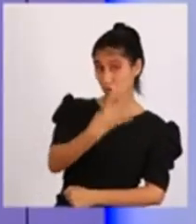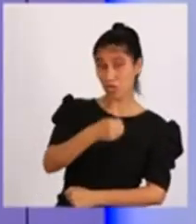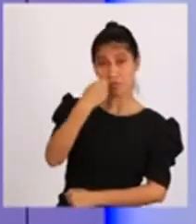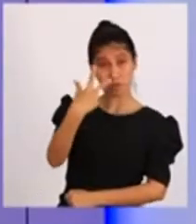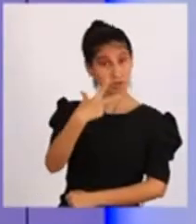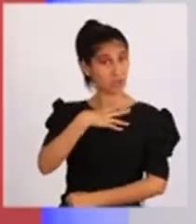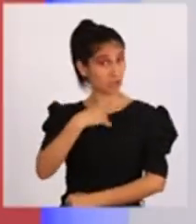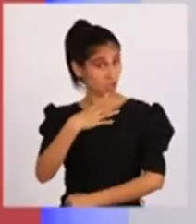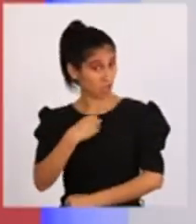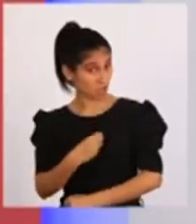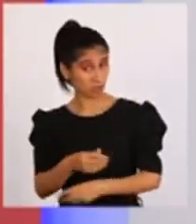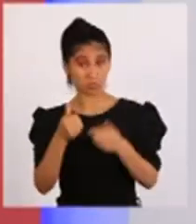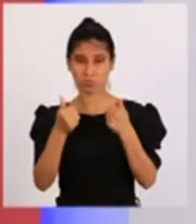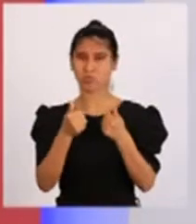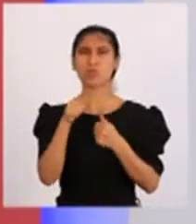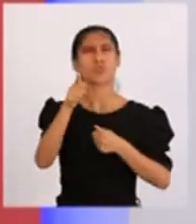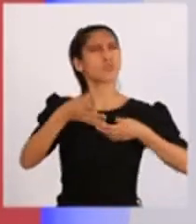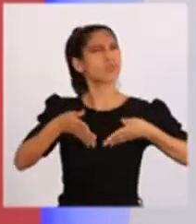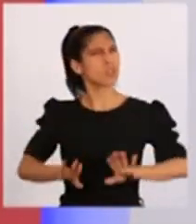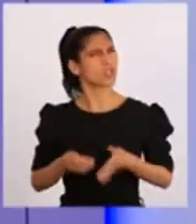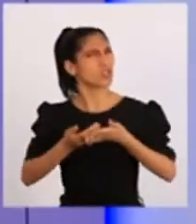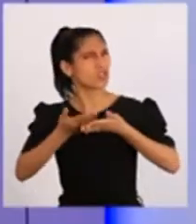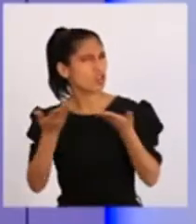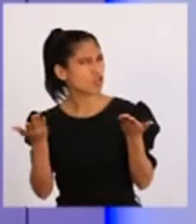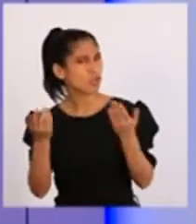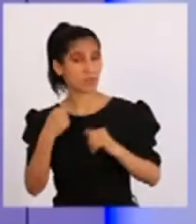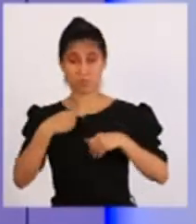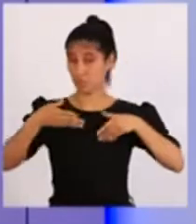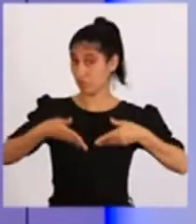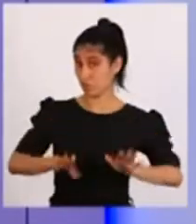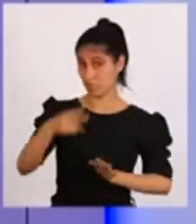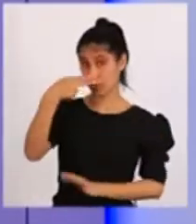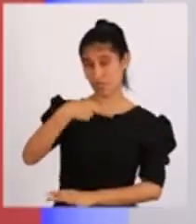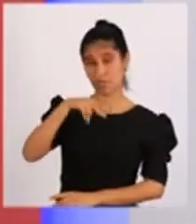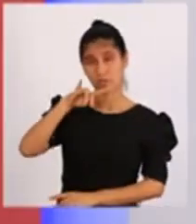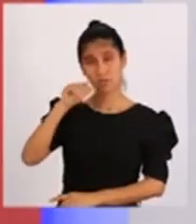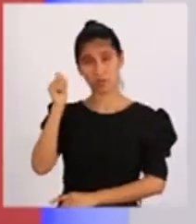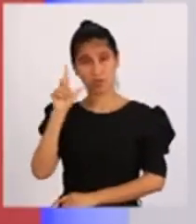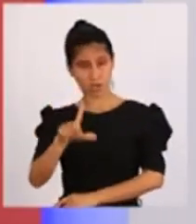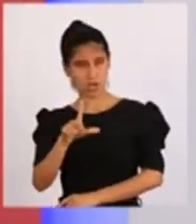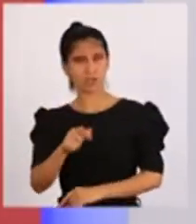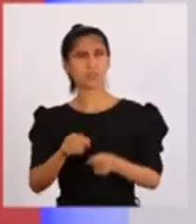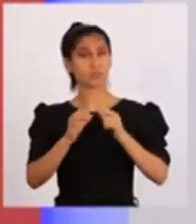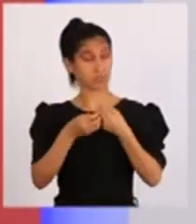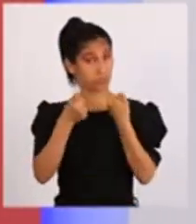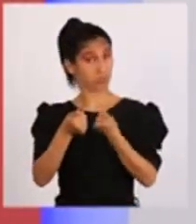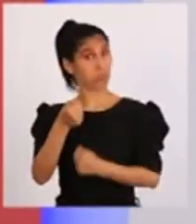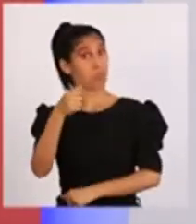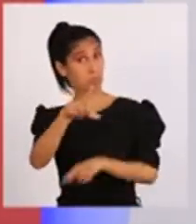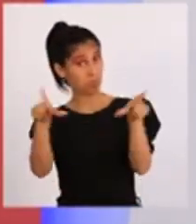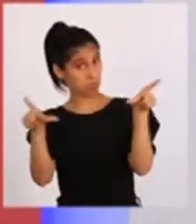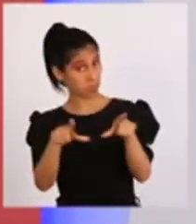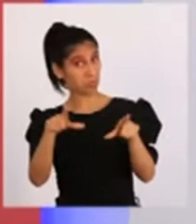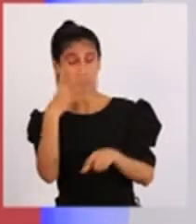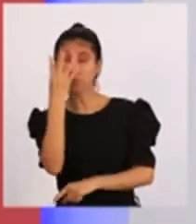years old. Where are you from? I am from Huaral. Huaral is beautiful. What's